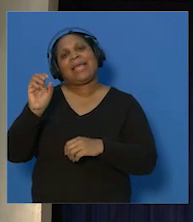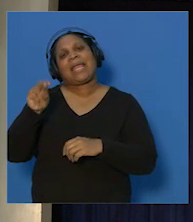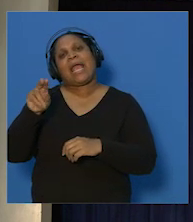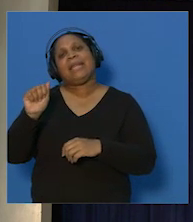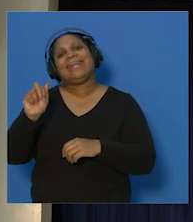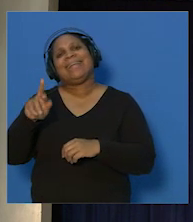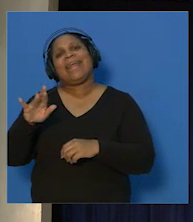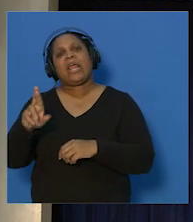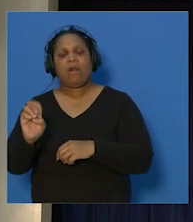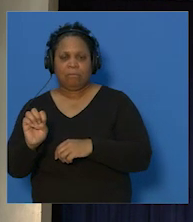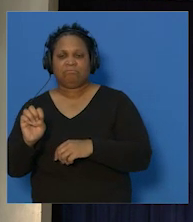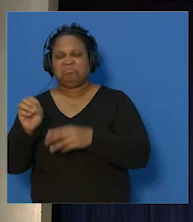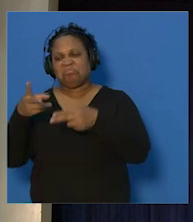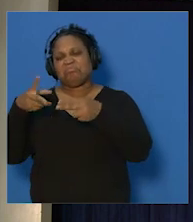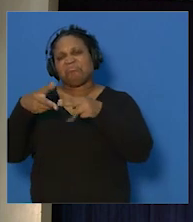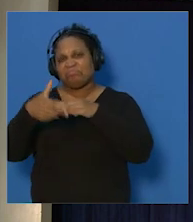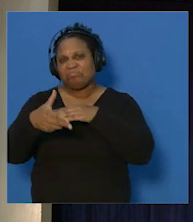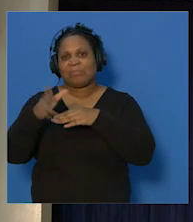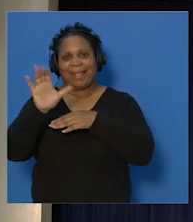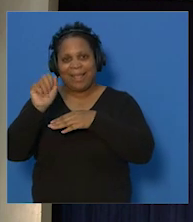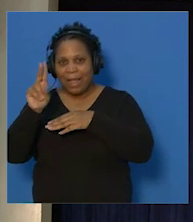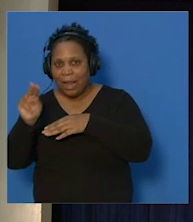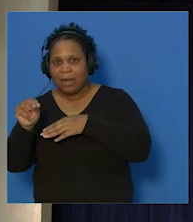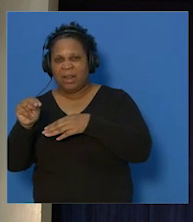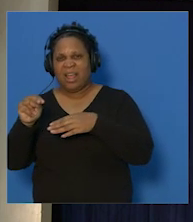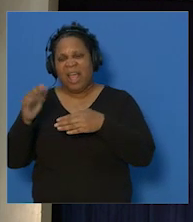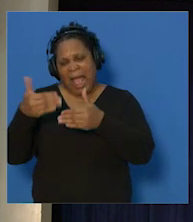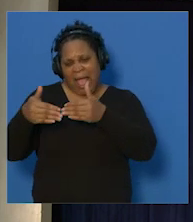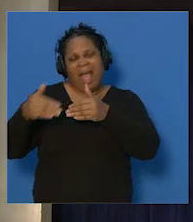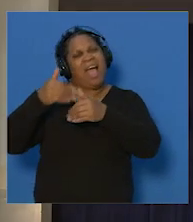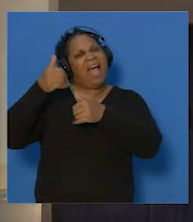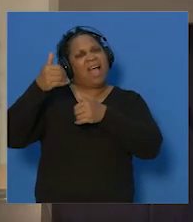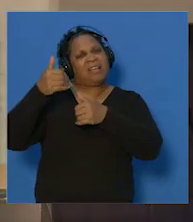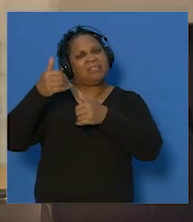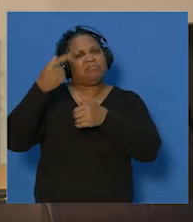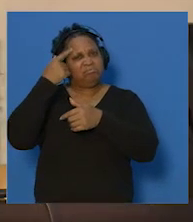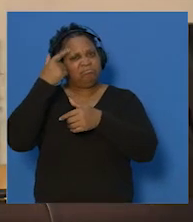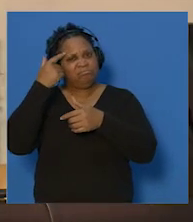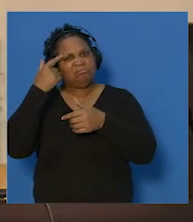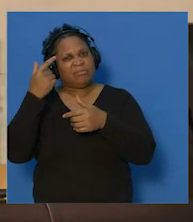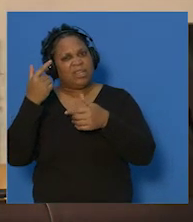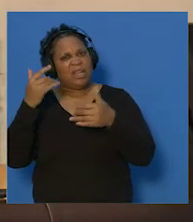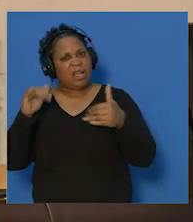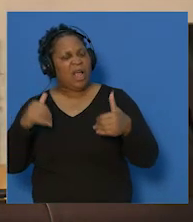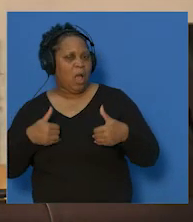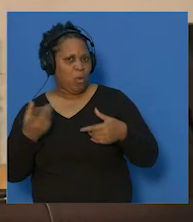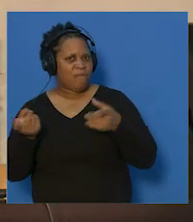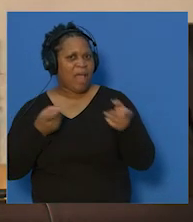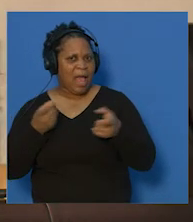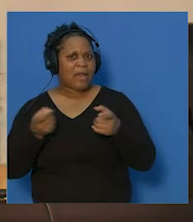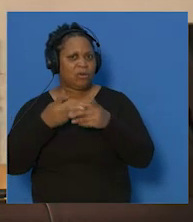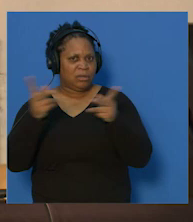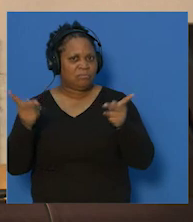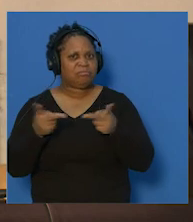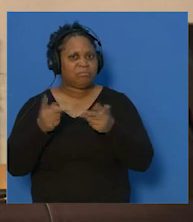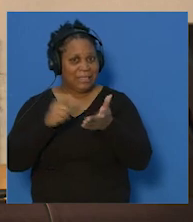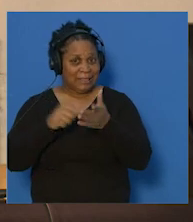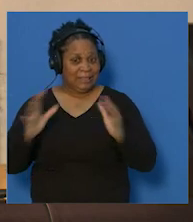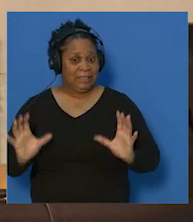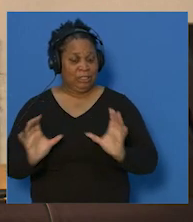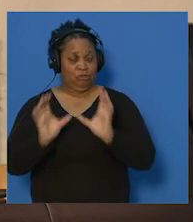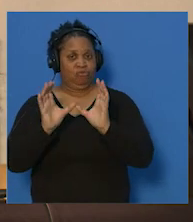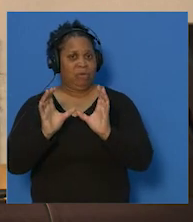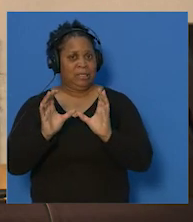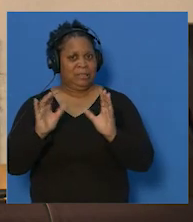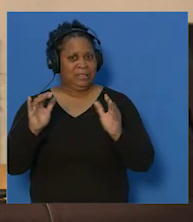maybe on reflection, so far the government has handled Bermuda's place in this crisis? And is there anything in particular you can point